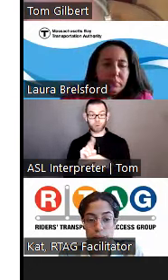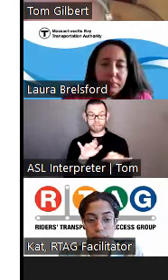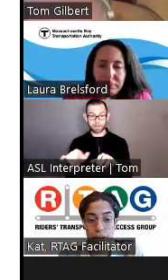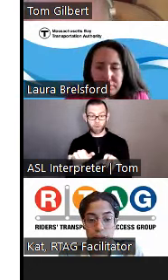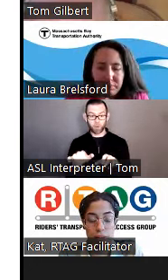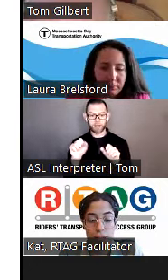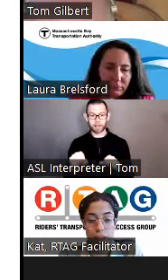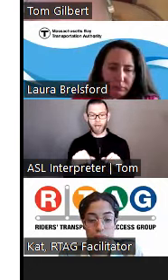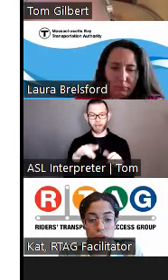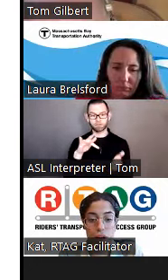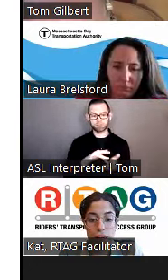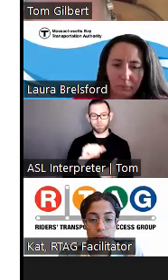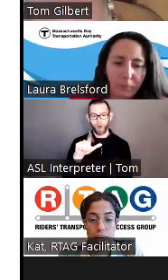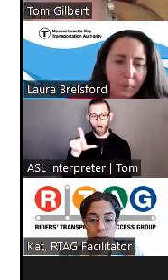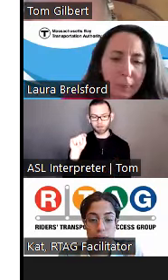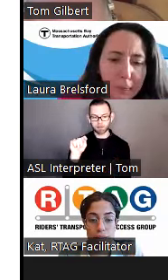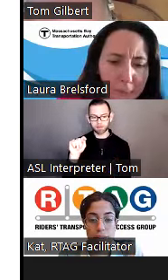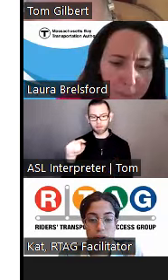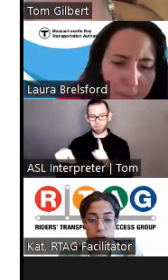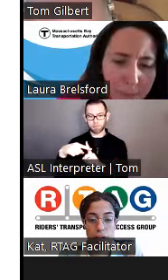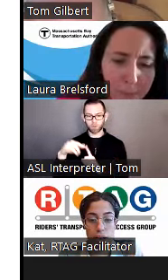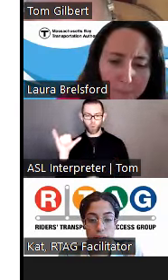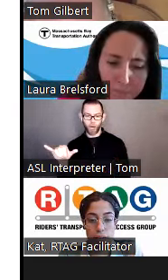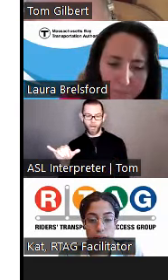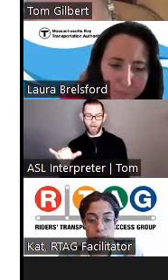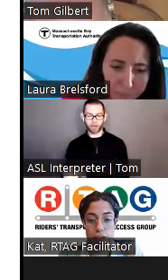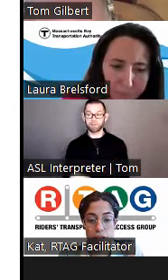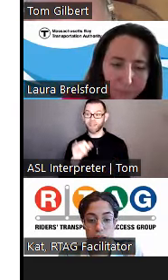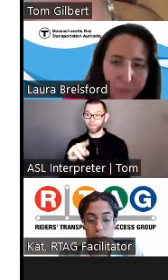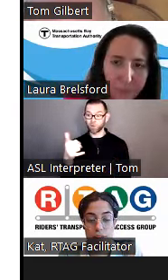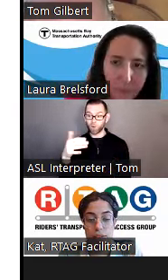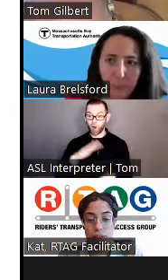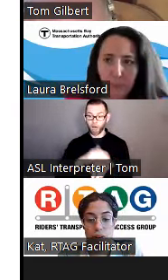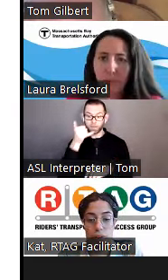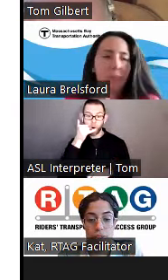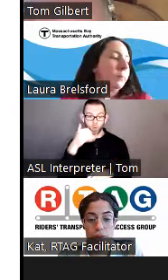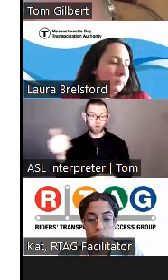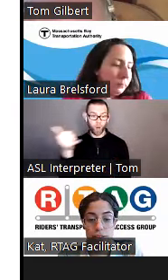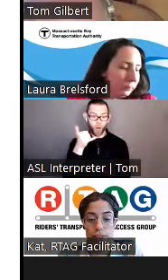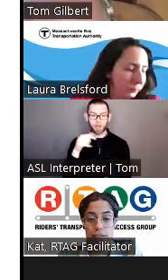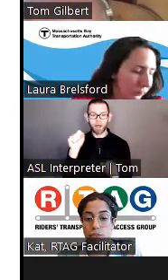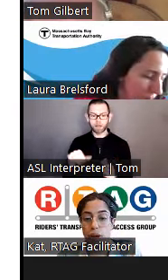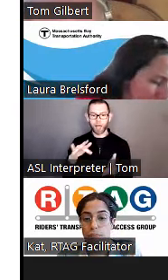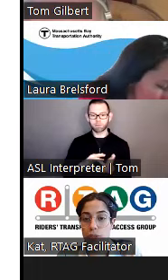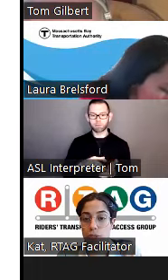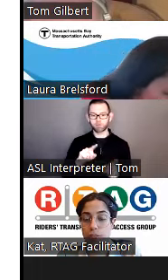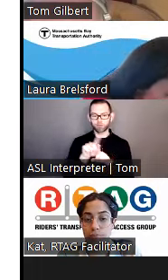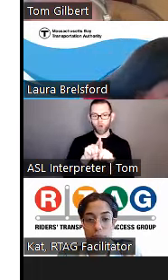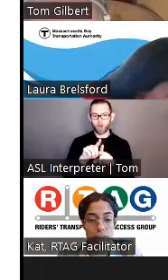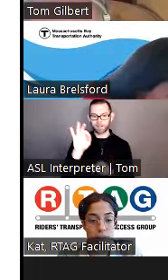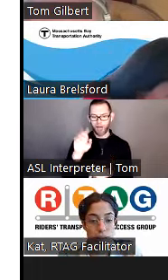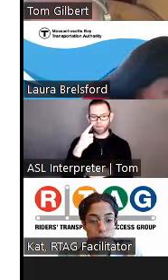Y letter. And if you're calling in, press *9 to raise your hand or *6 to